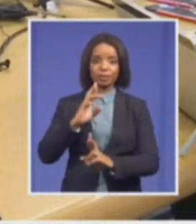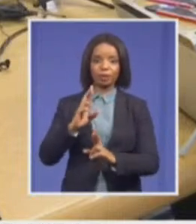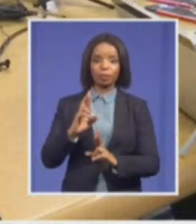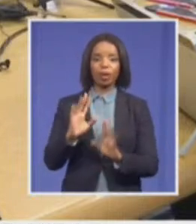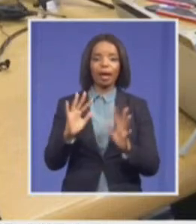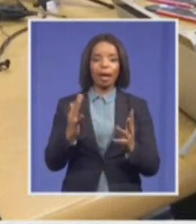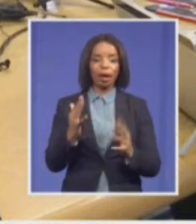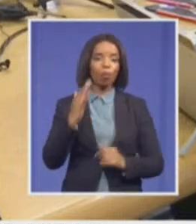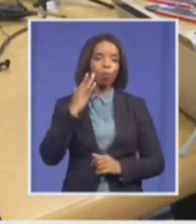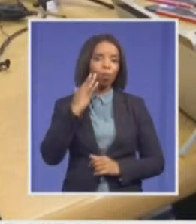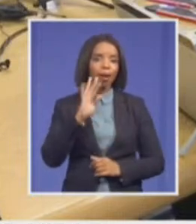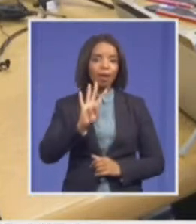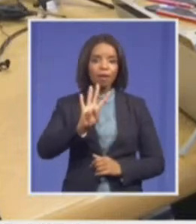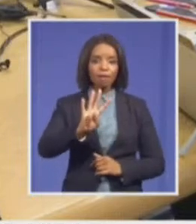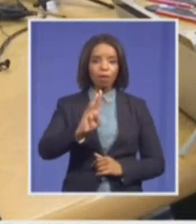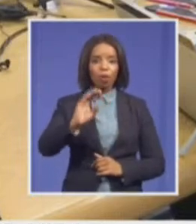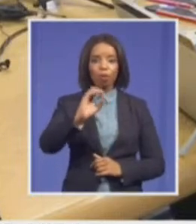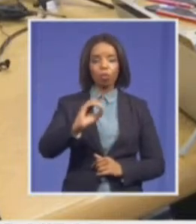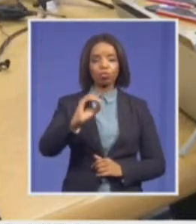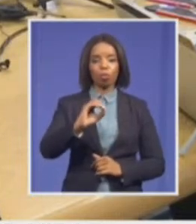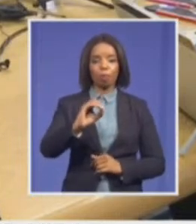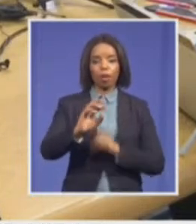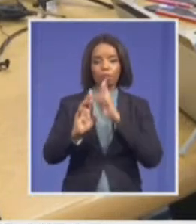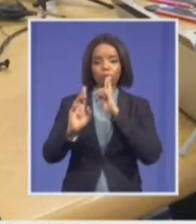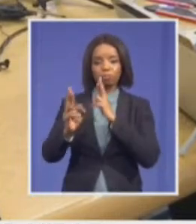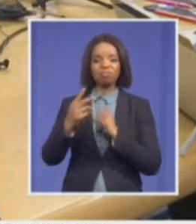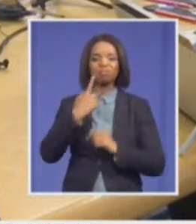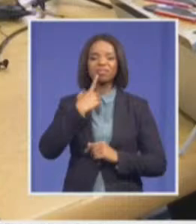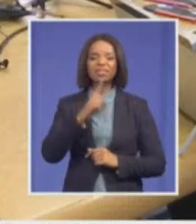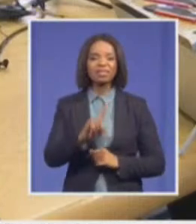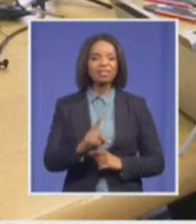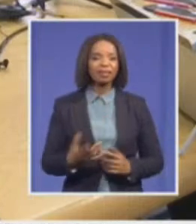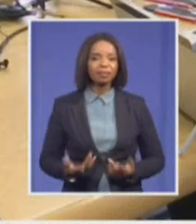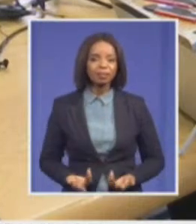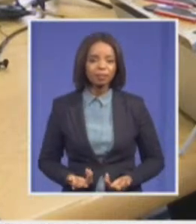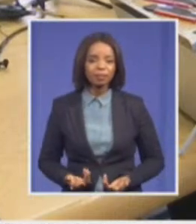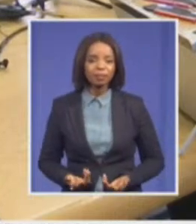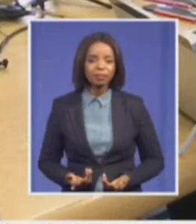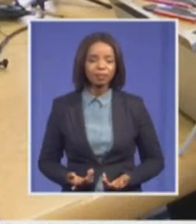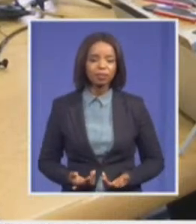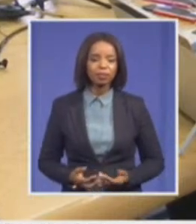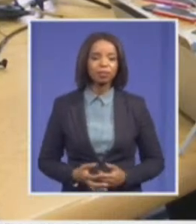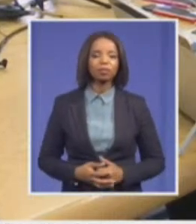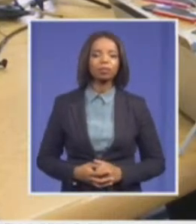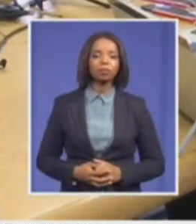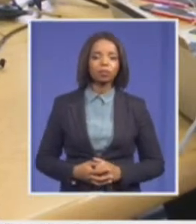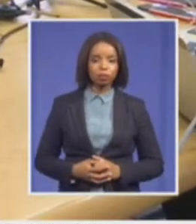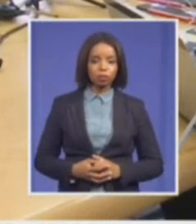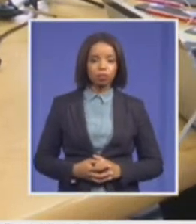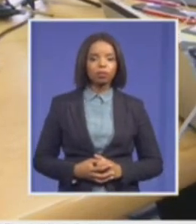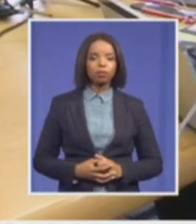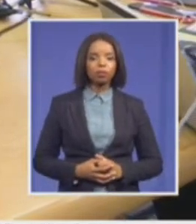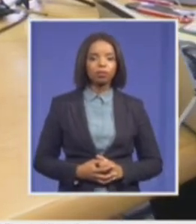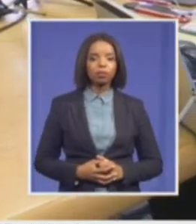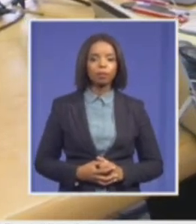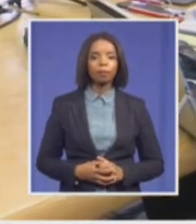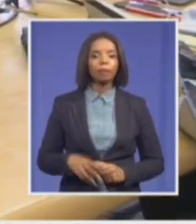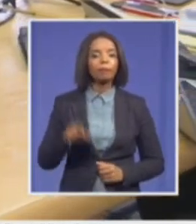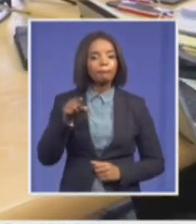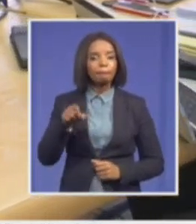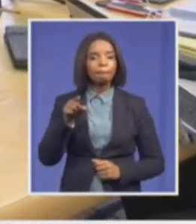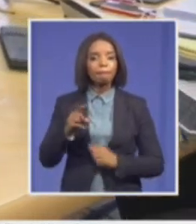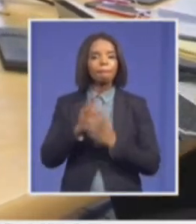So can I just look at that interdict again, Sure. Mr. Pearl? That's a page? It appears at page 24, but the